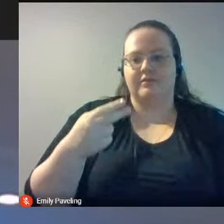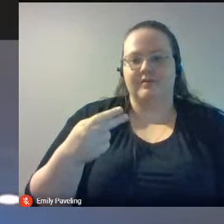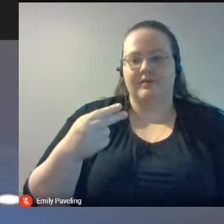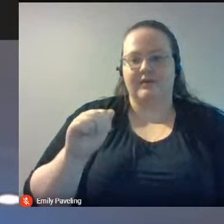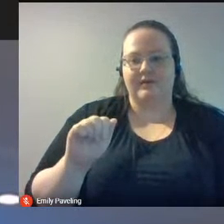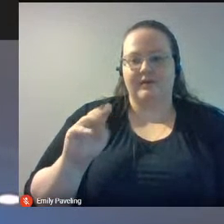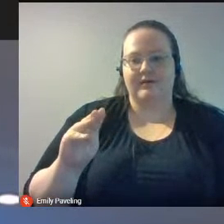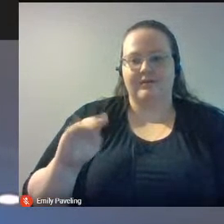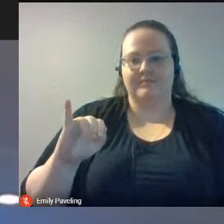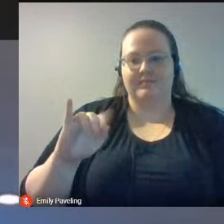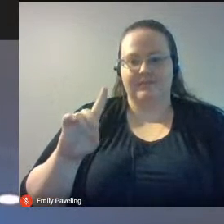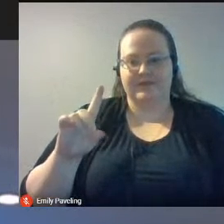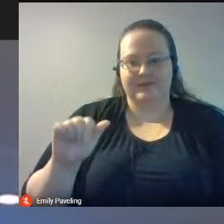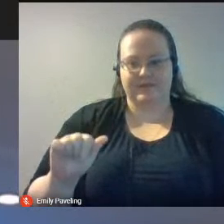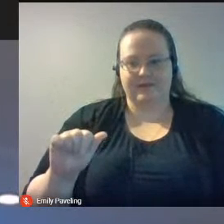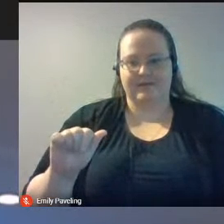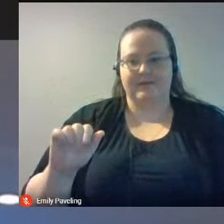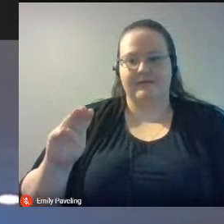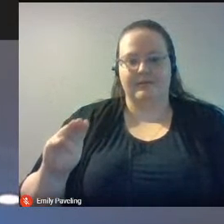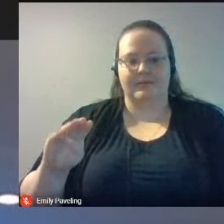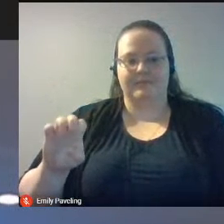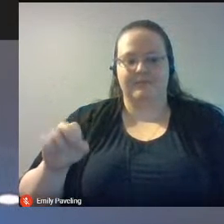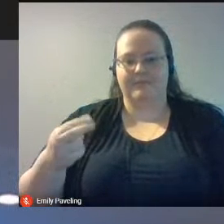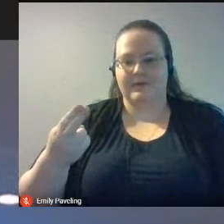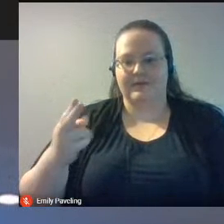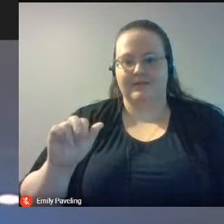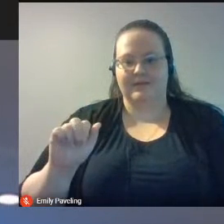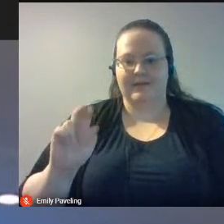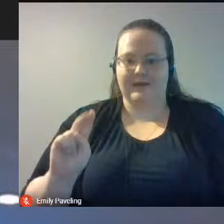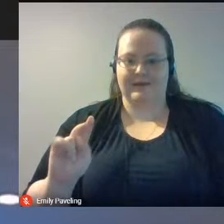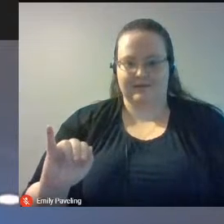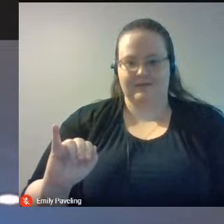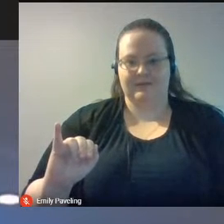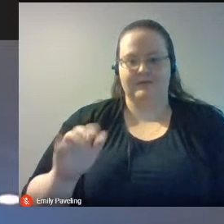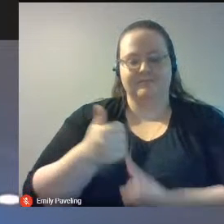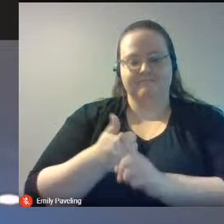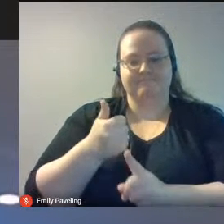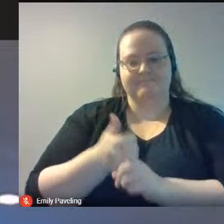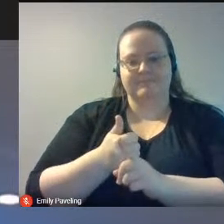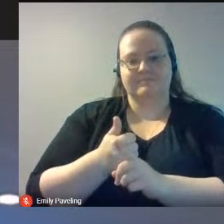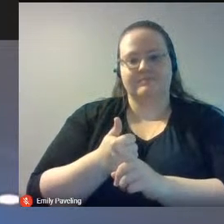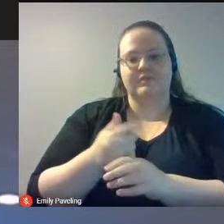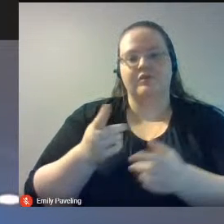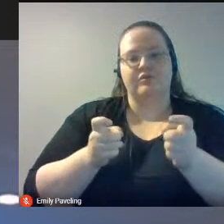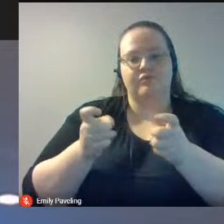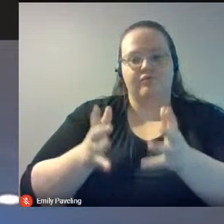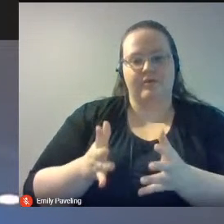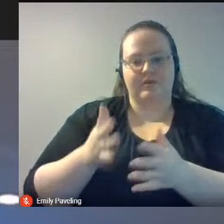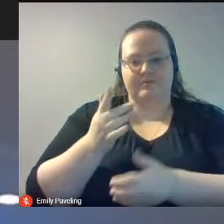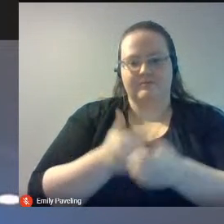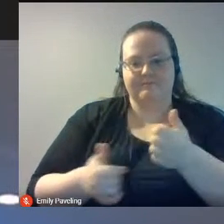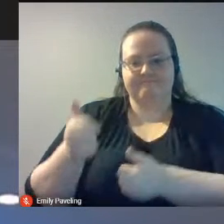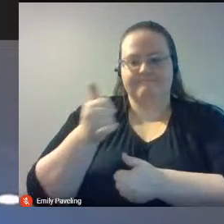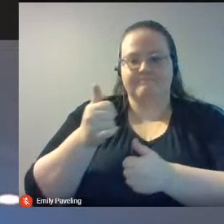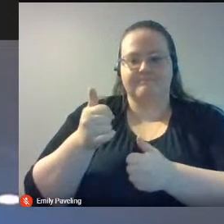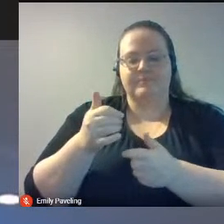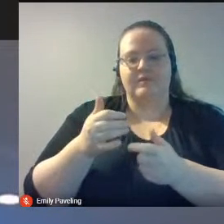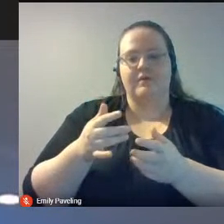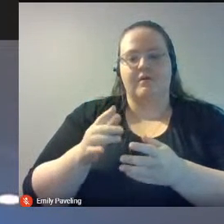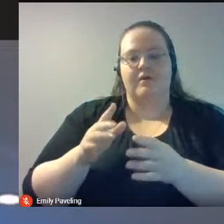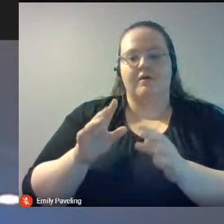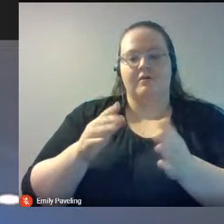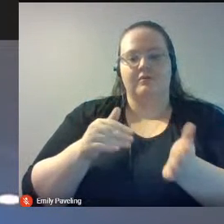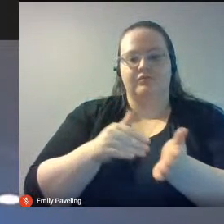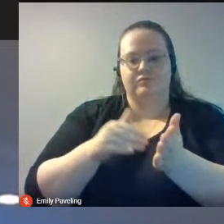webinar. Dr. Meghani is the Commissioner and Medical Officer of Health for Halton Region. Dr. Meghani is passionate about